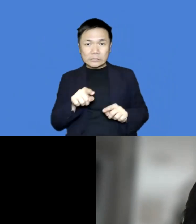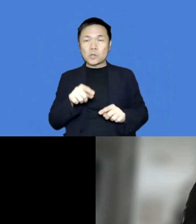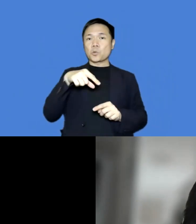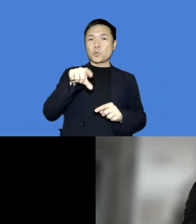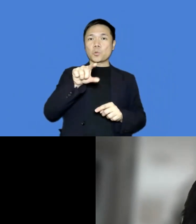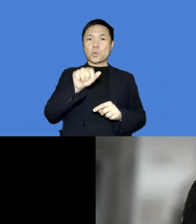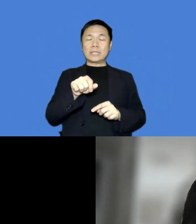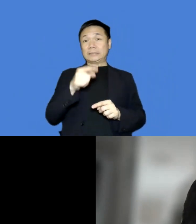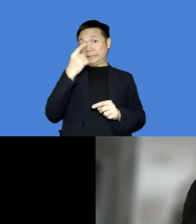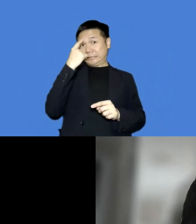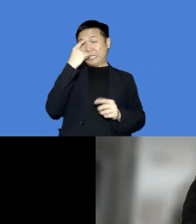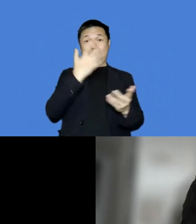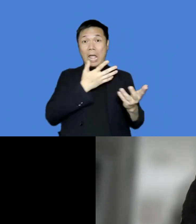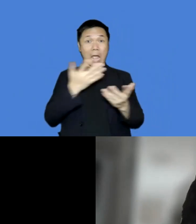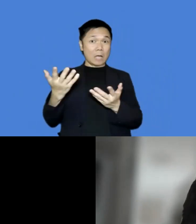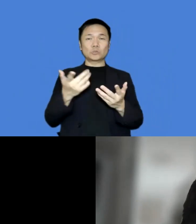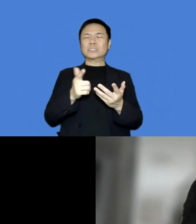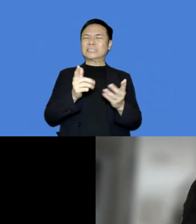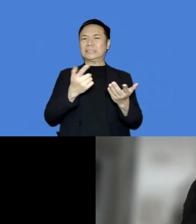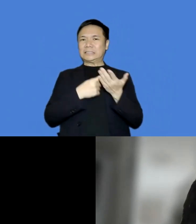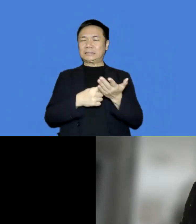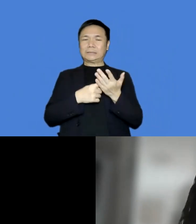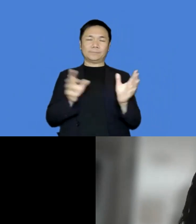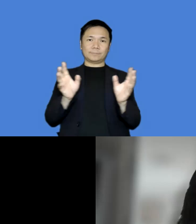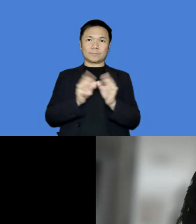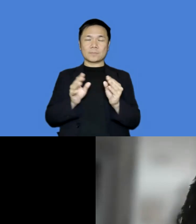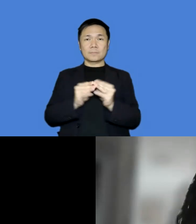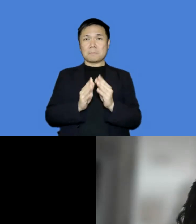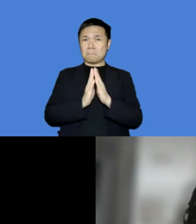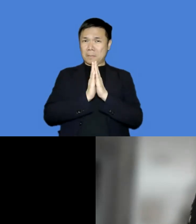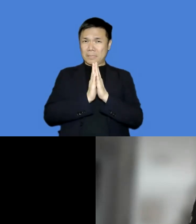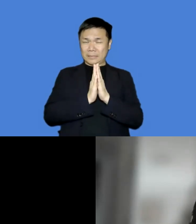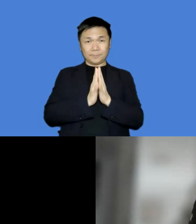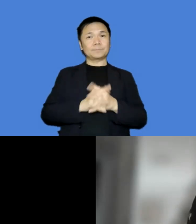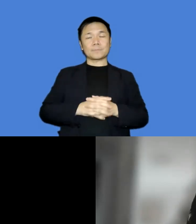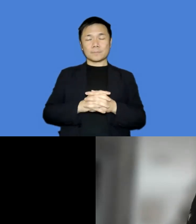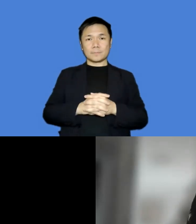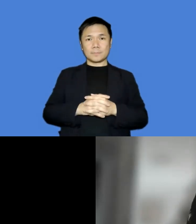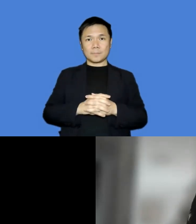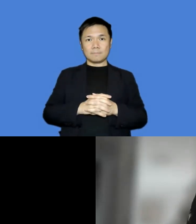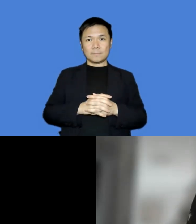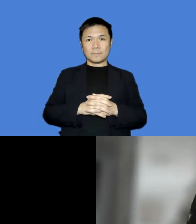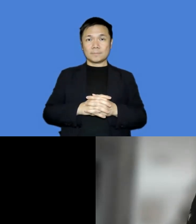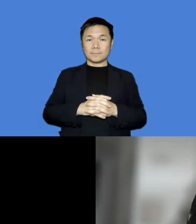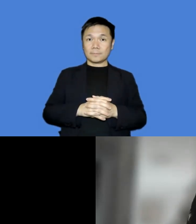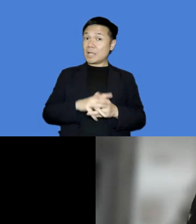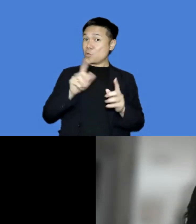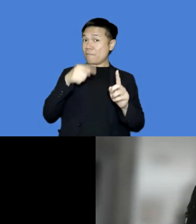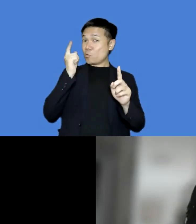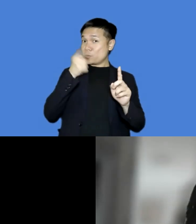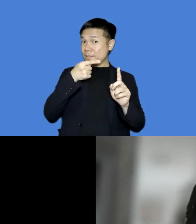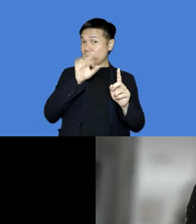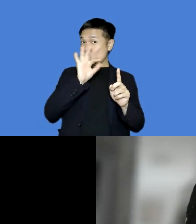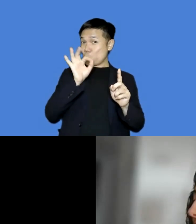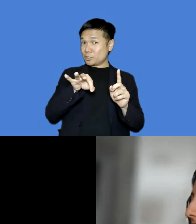as try to discuss them in the forum. However, please know that if you have very specific questions,